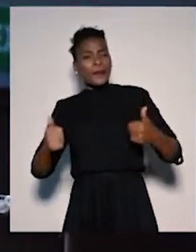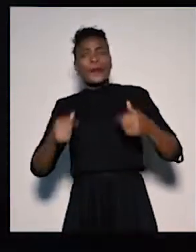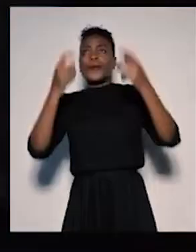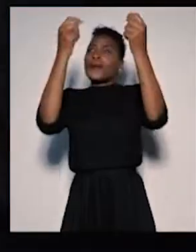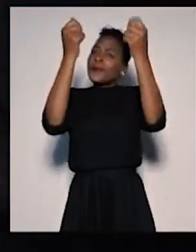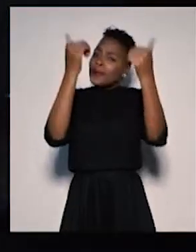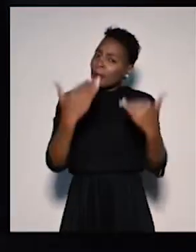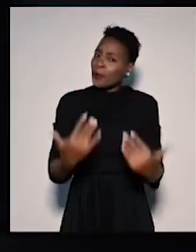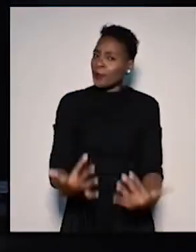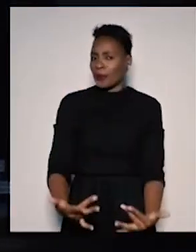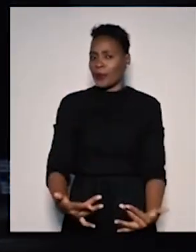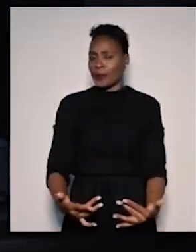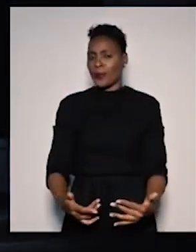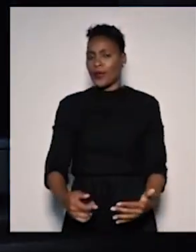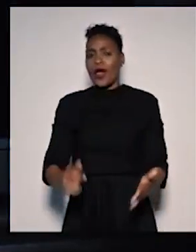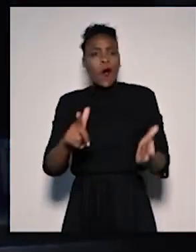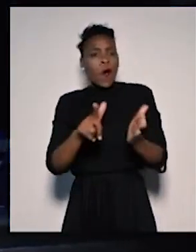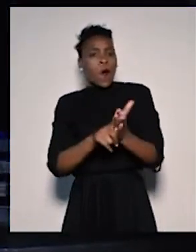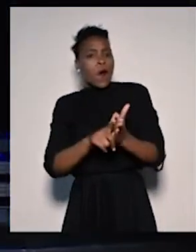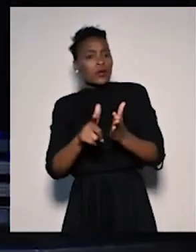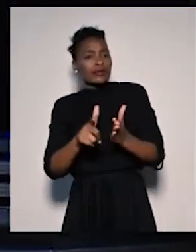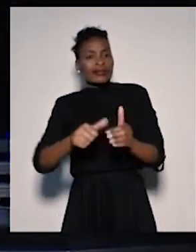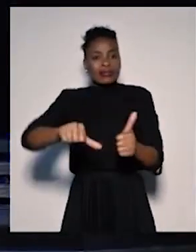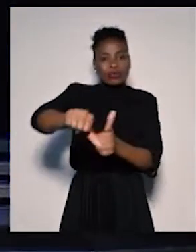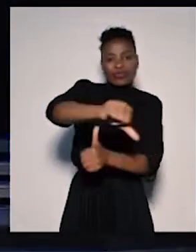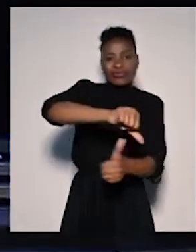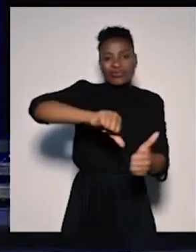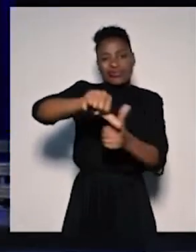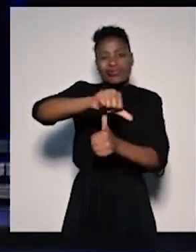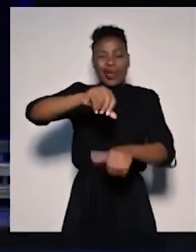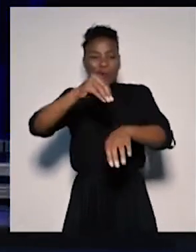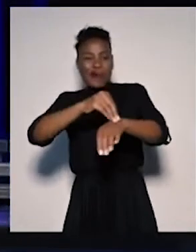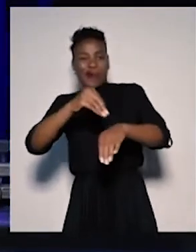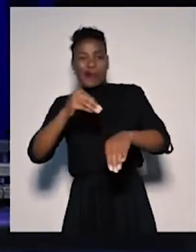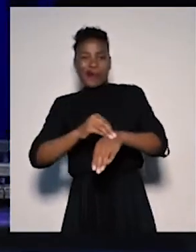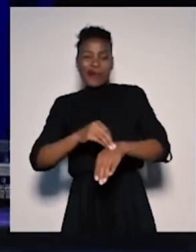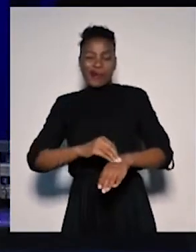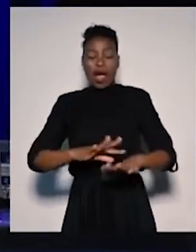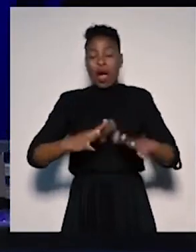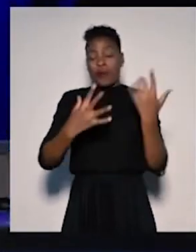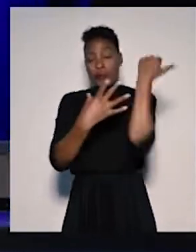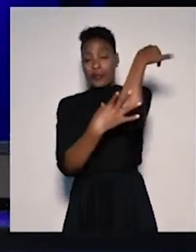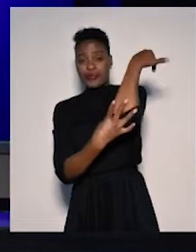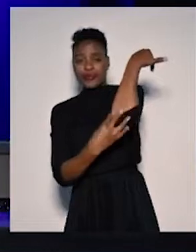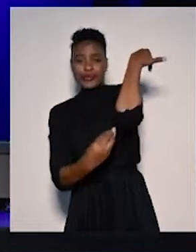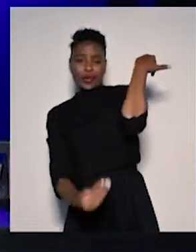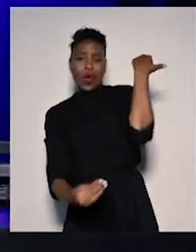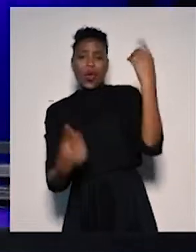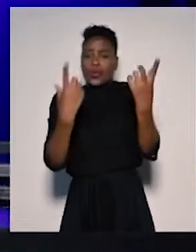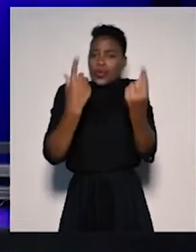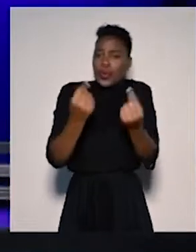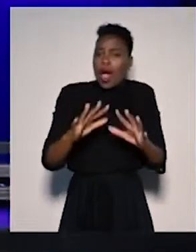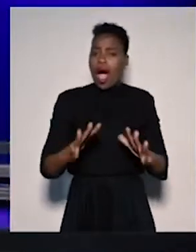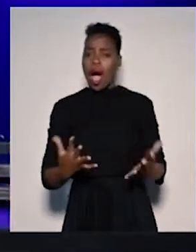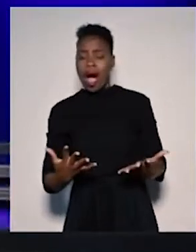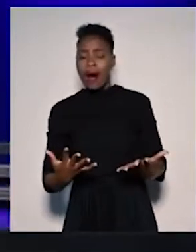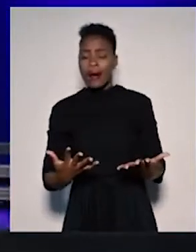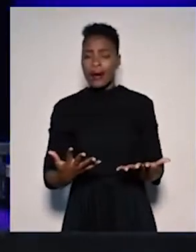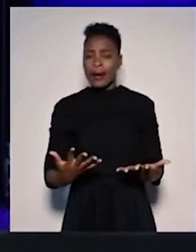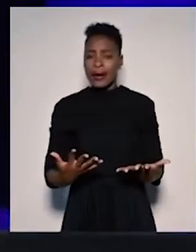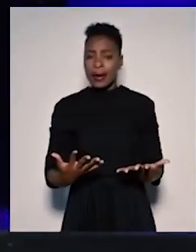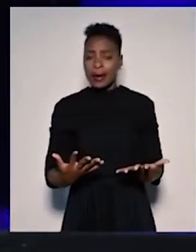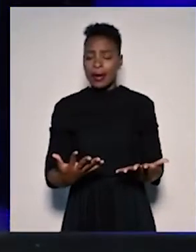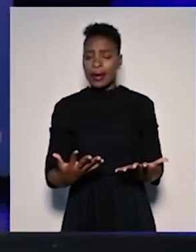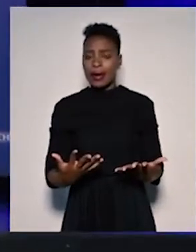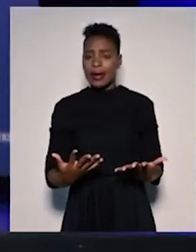finance and laws that dealt with social issues. You know, how do you treat people who are poverty stricken? What do you do? You know, and you